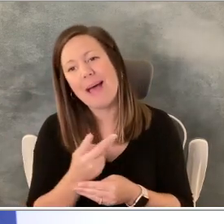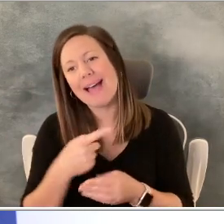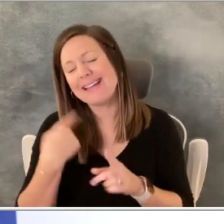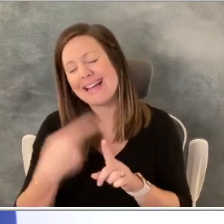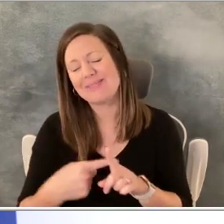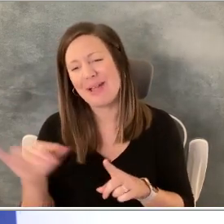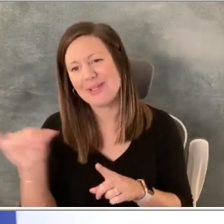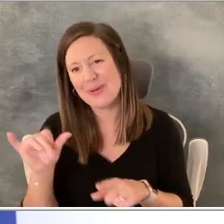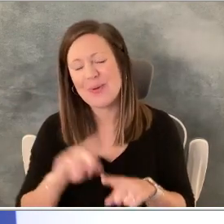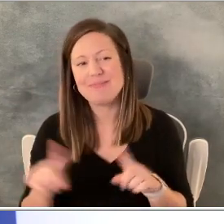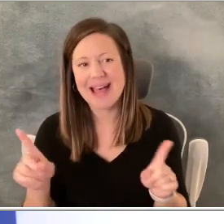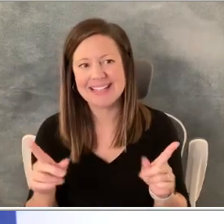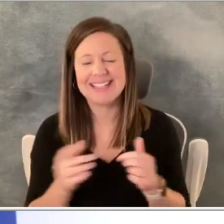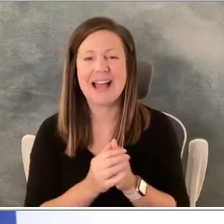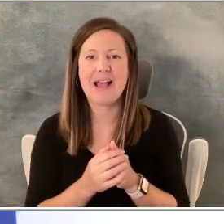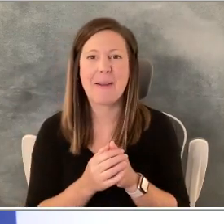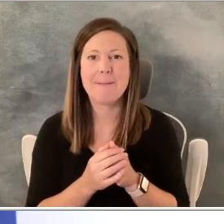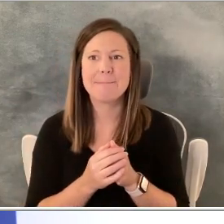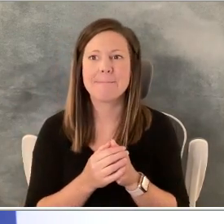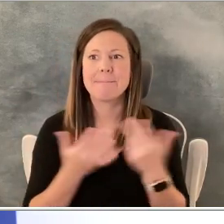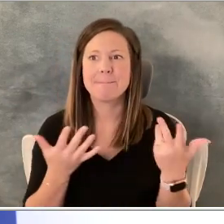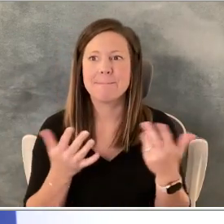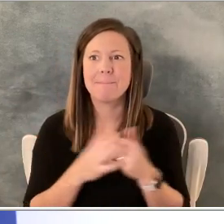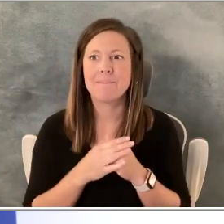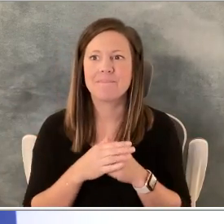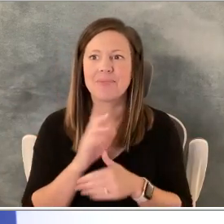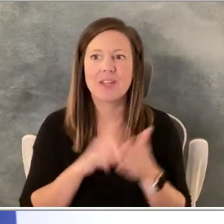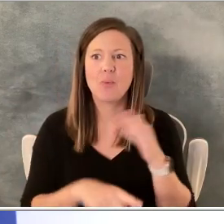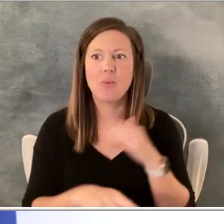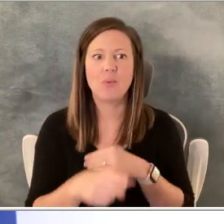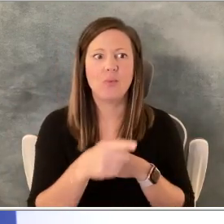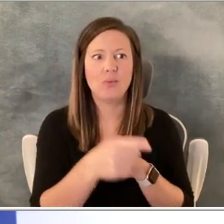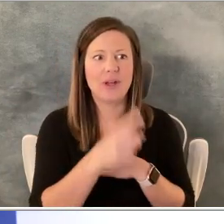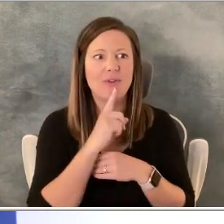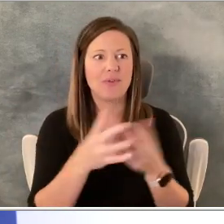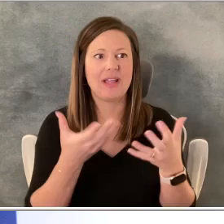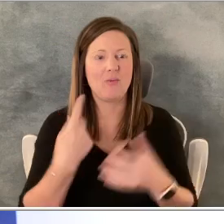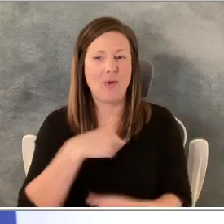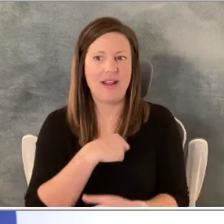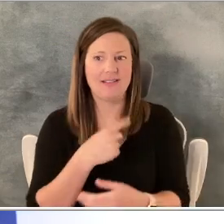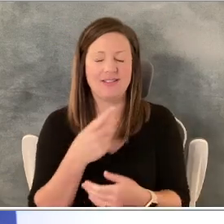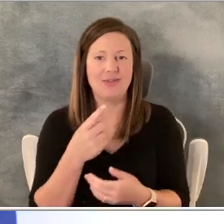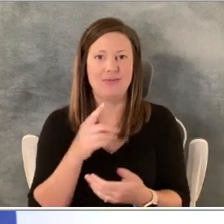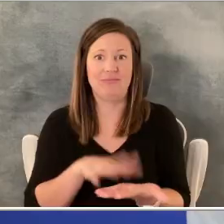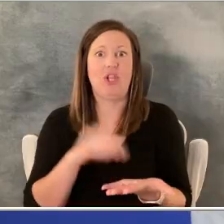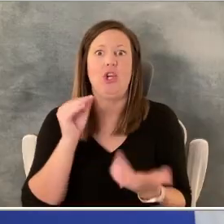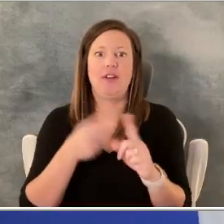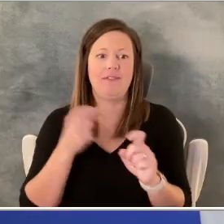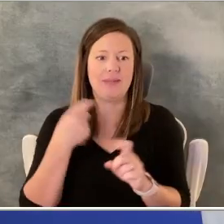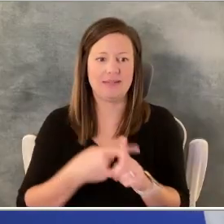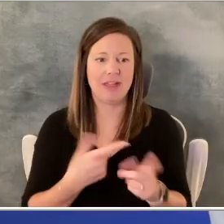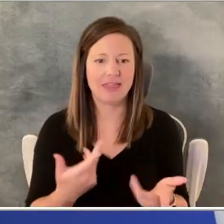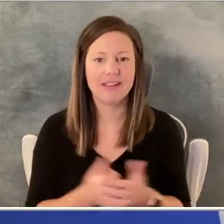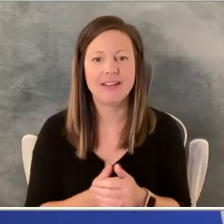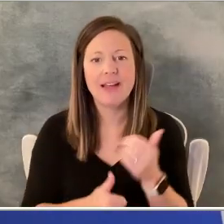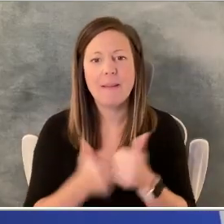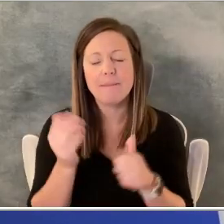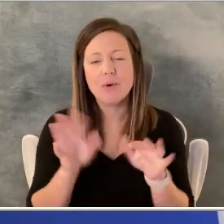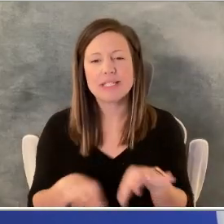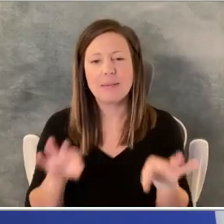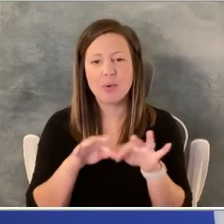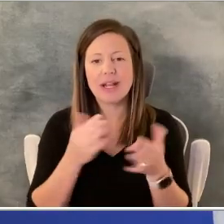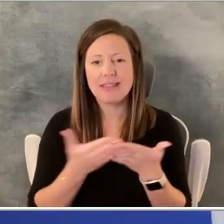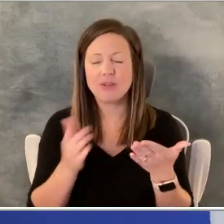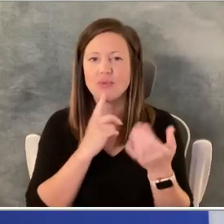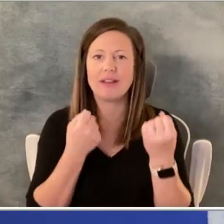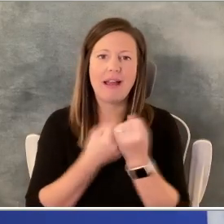story. But what do you really want us to make sure that we gathered from this whole month? I think the most important thing is advocating for your health. I think